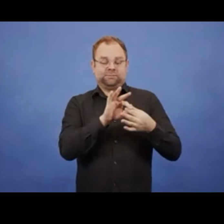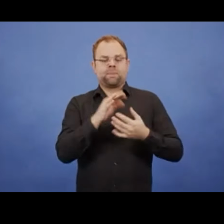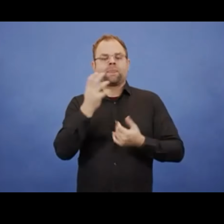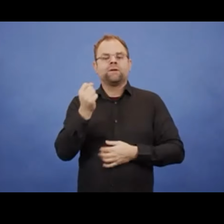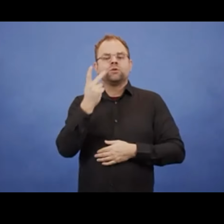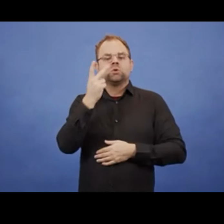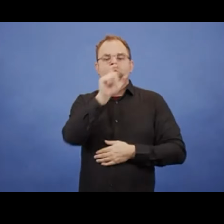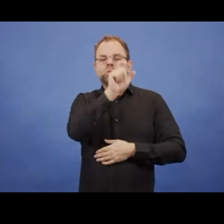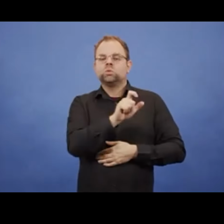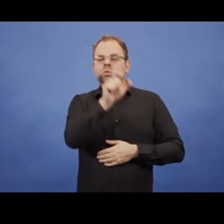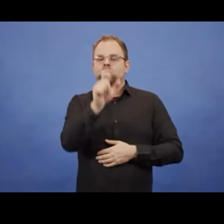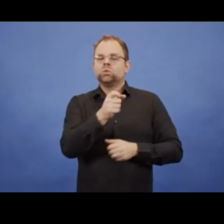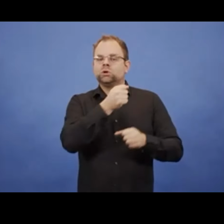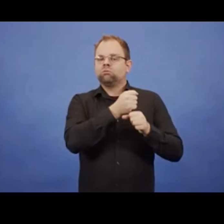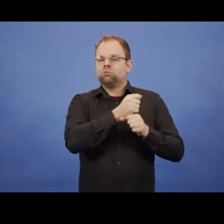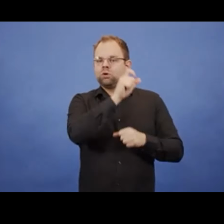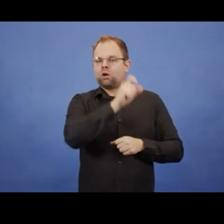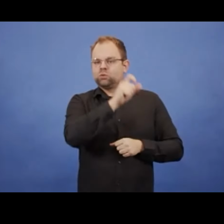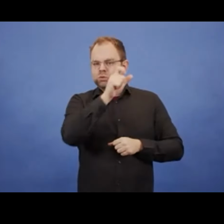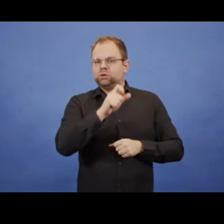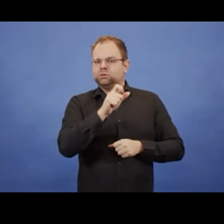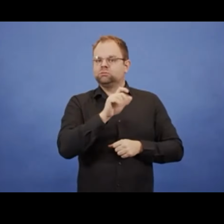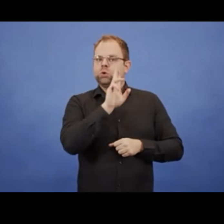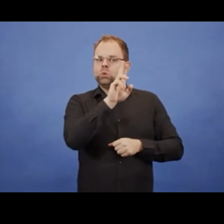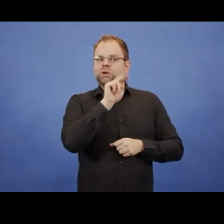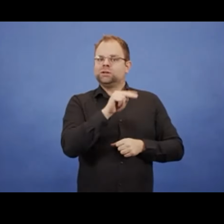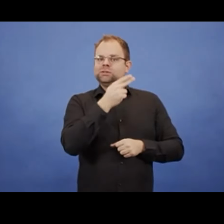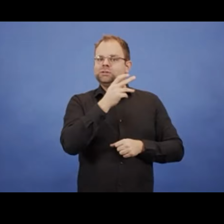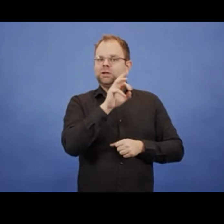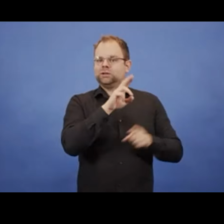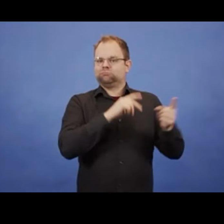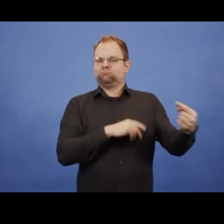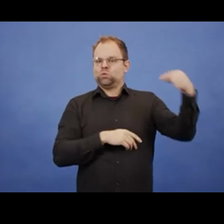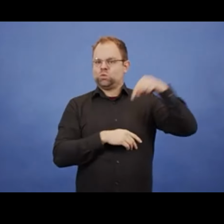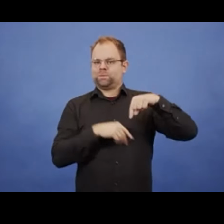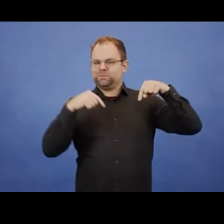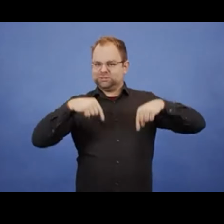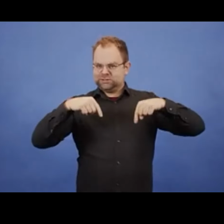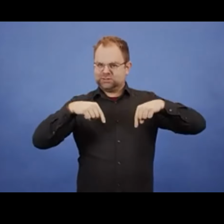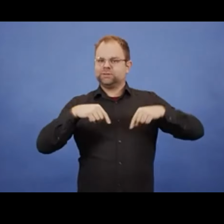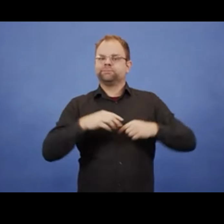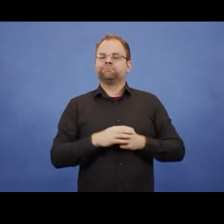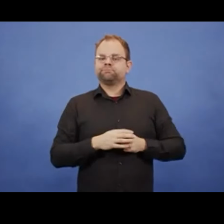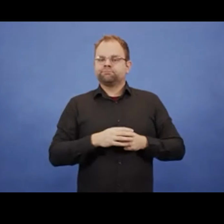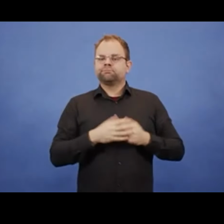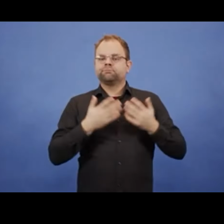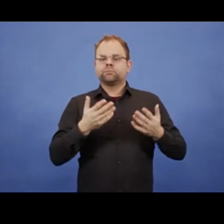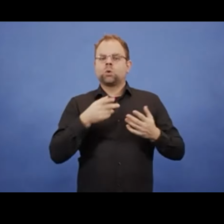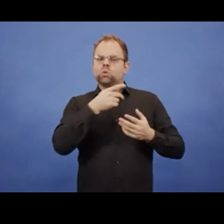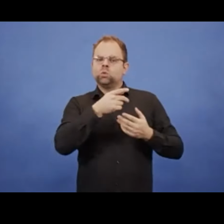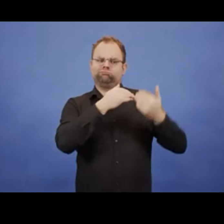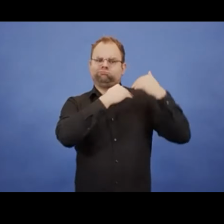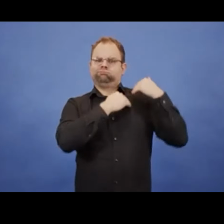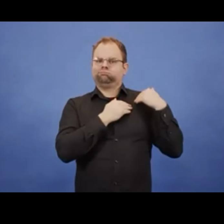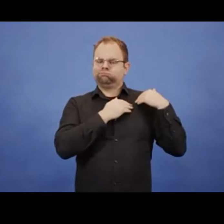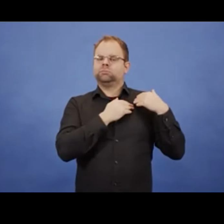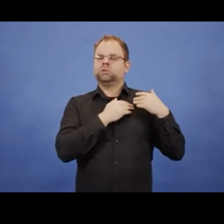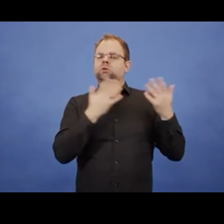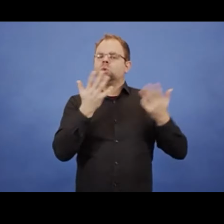the agency. And the first one is Mathilde Crépin, who will be speaking about refugee